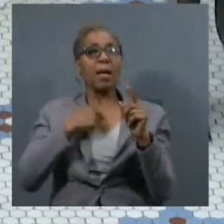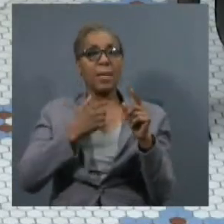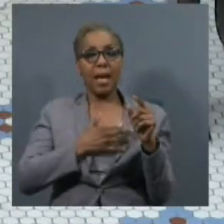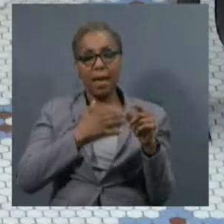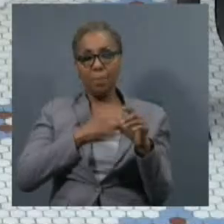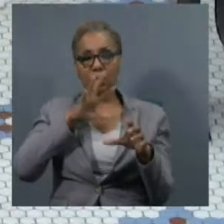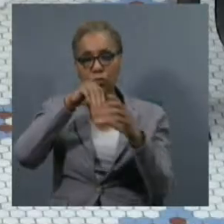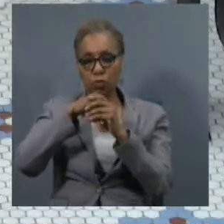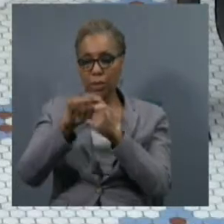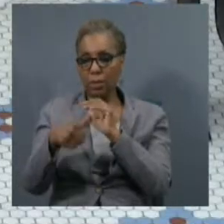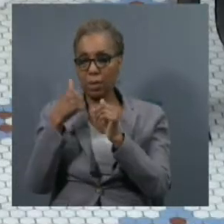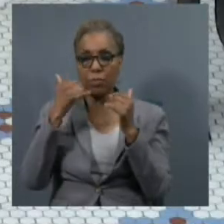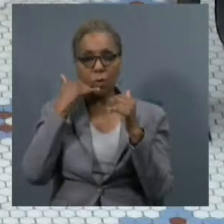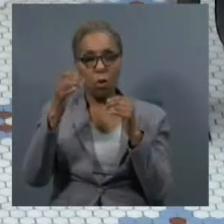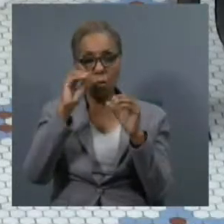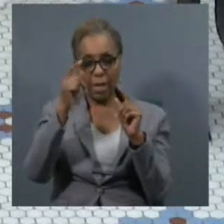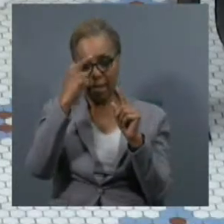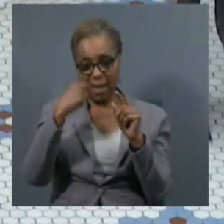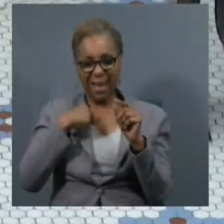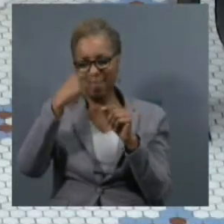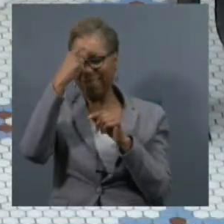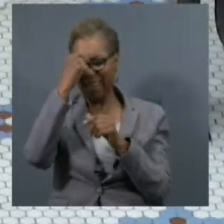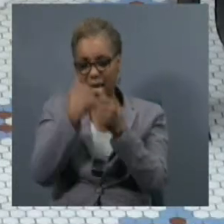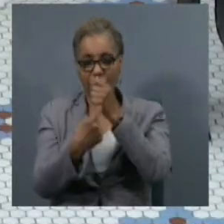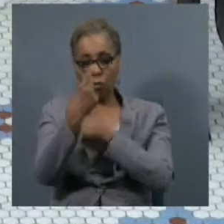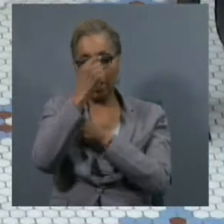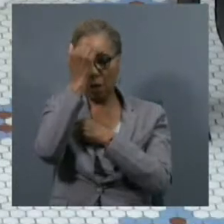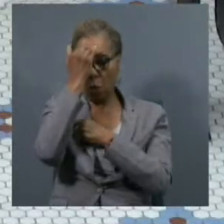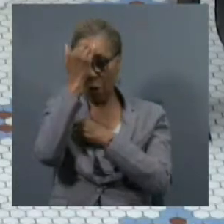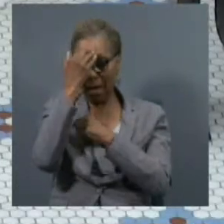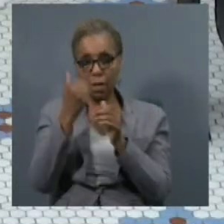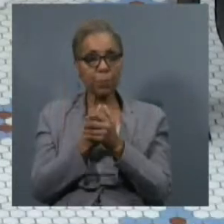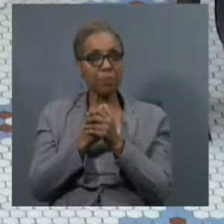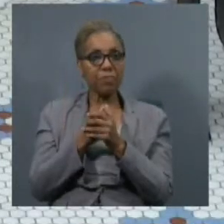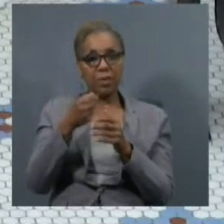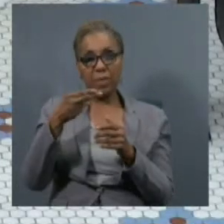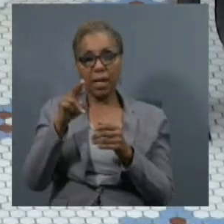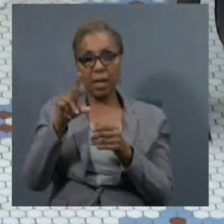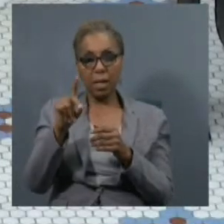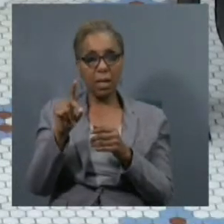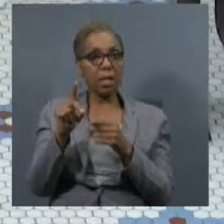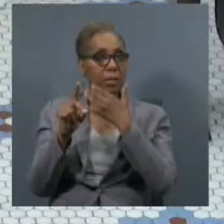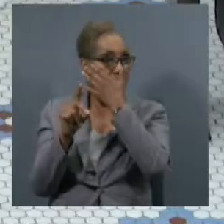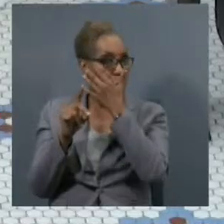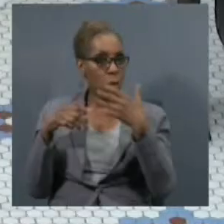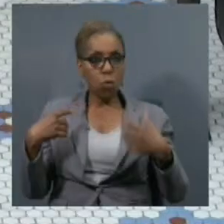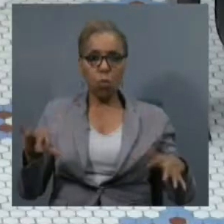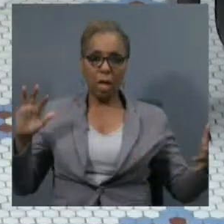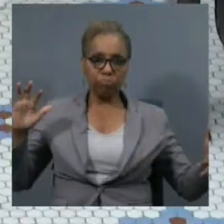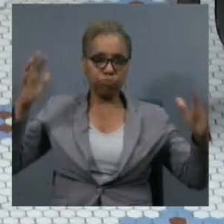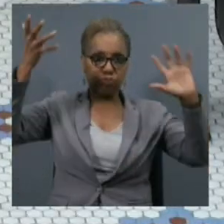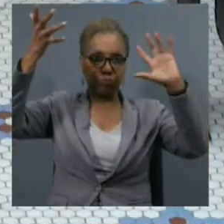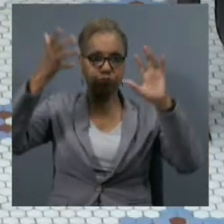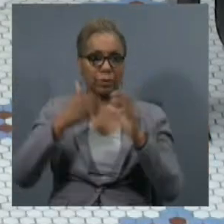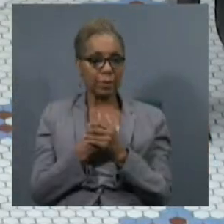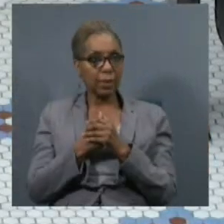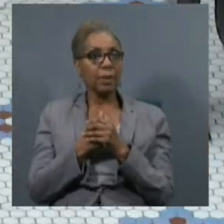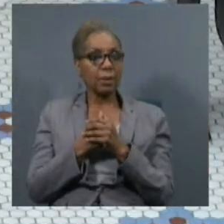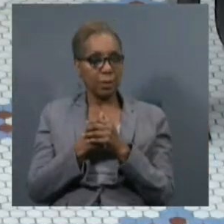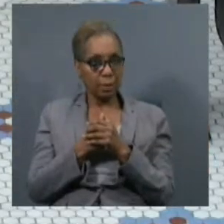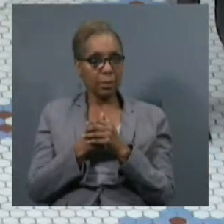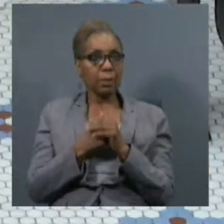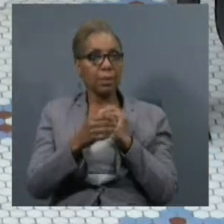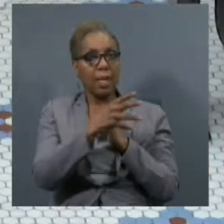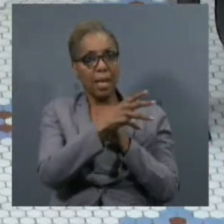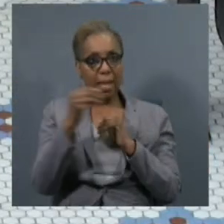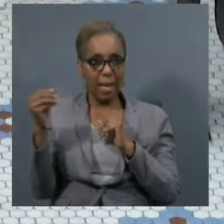another call. I think that everybody's aware that HUD at this point is in disarray. And